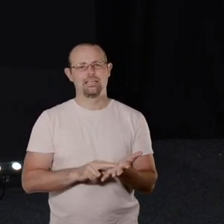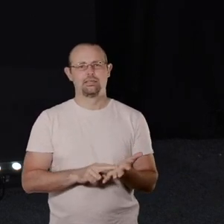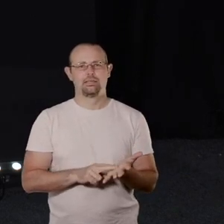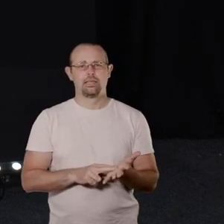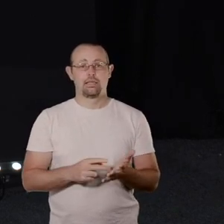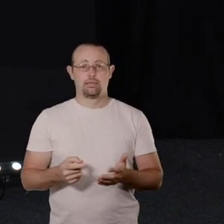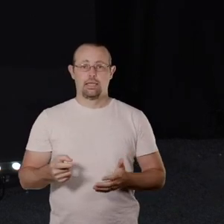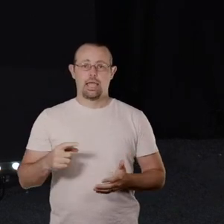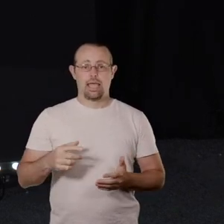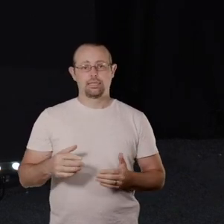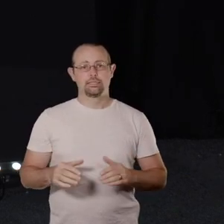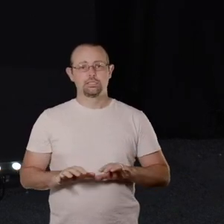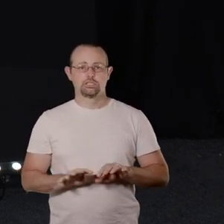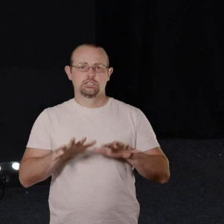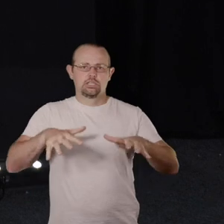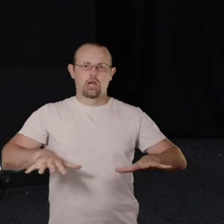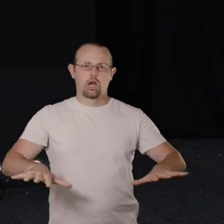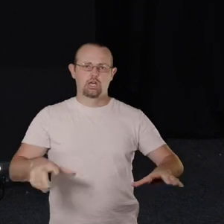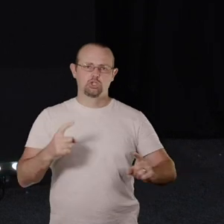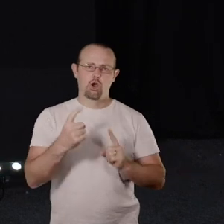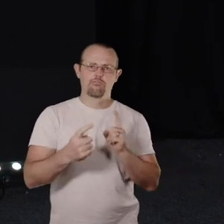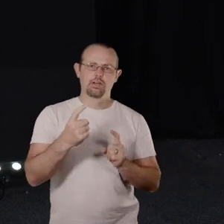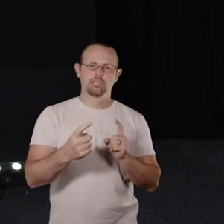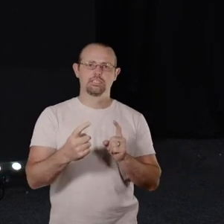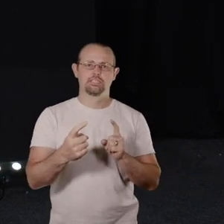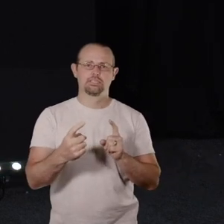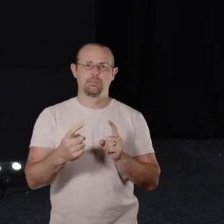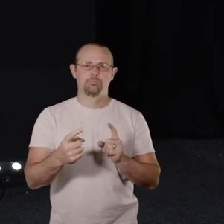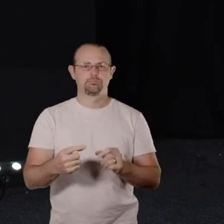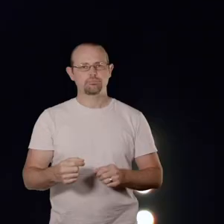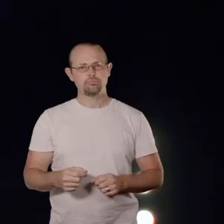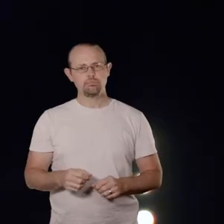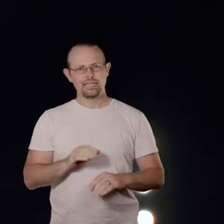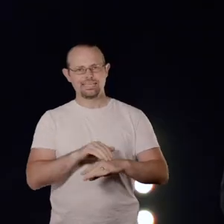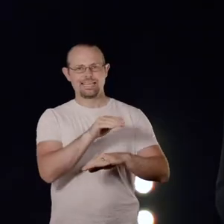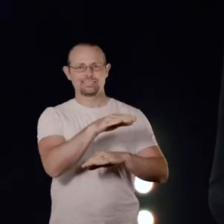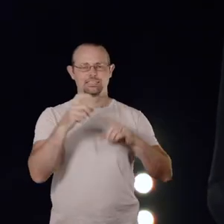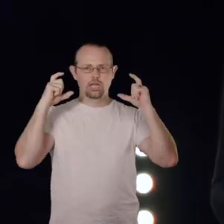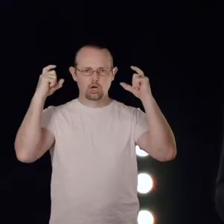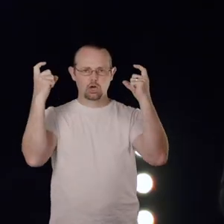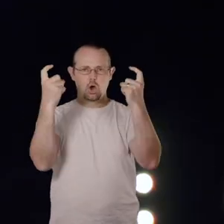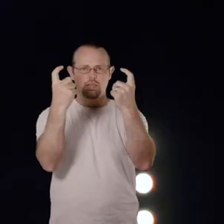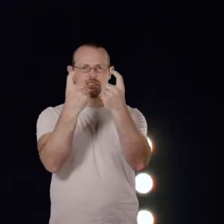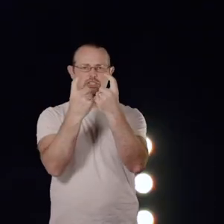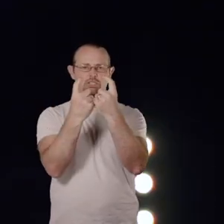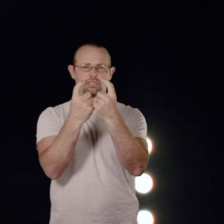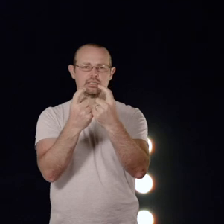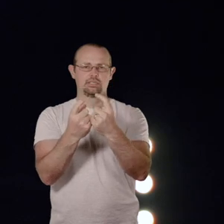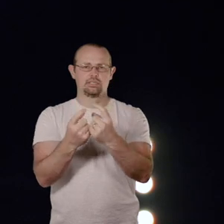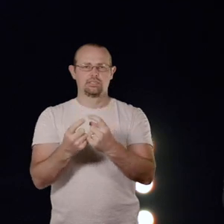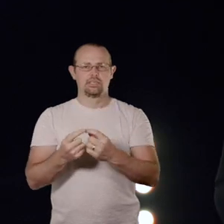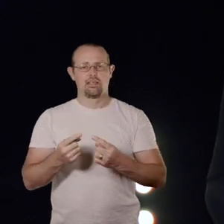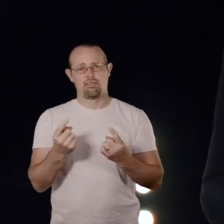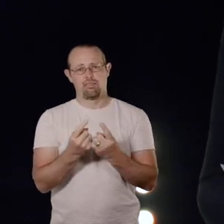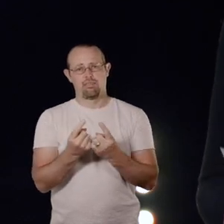of information and teaching in its own right. It's not including Destiny College, the things that you've learned